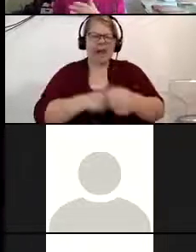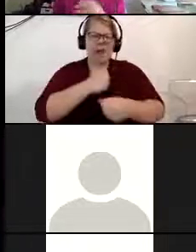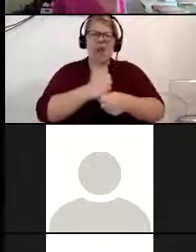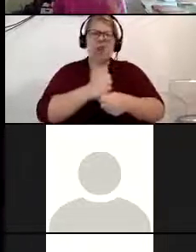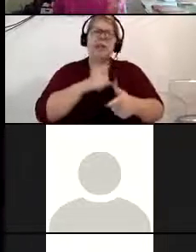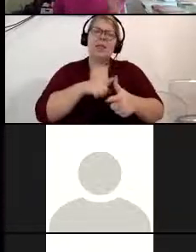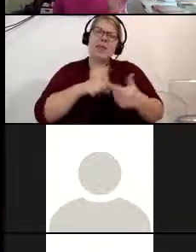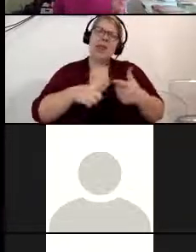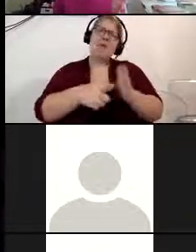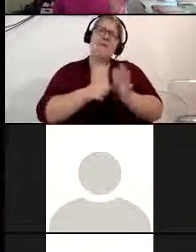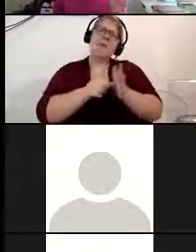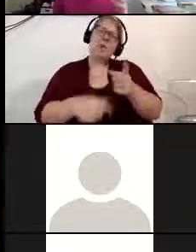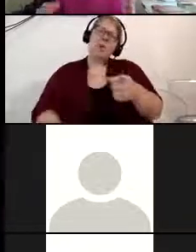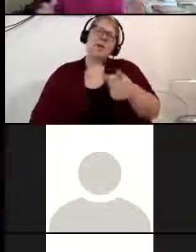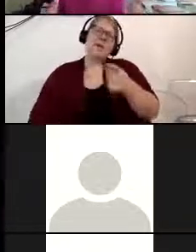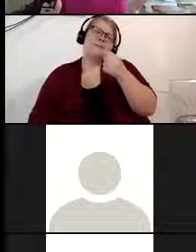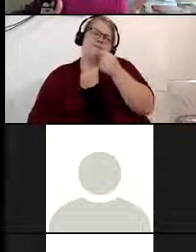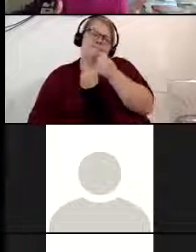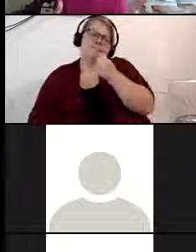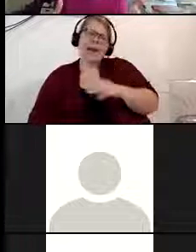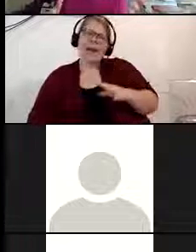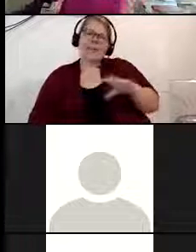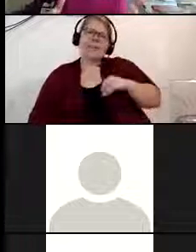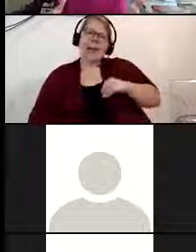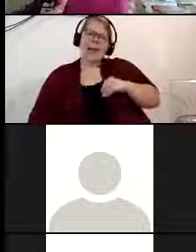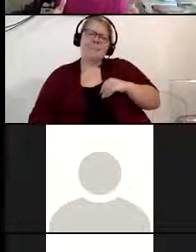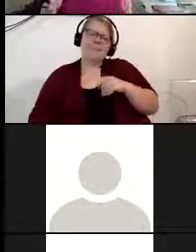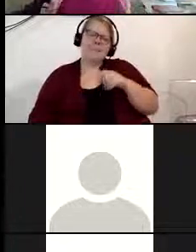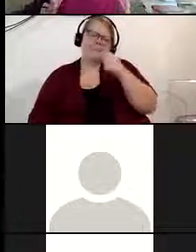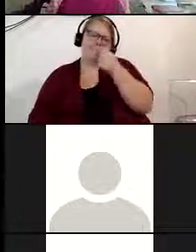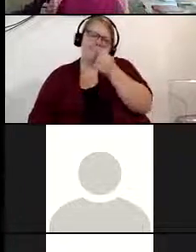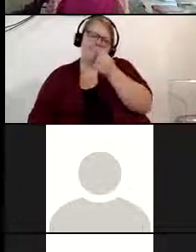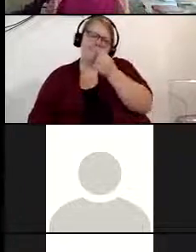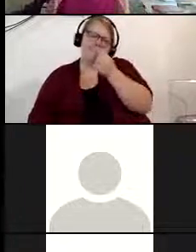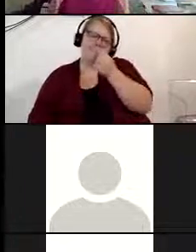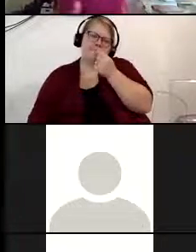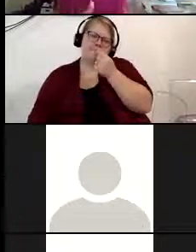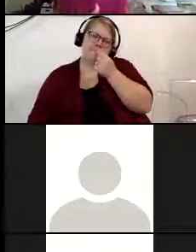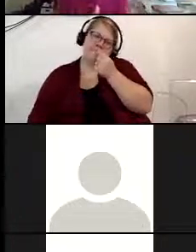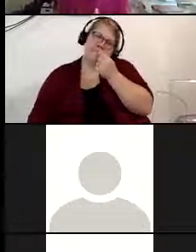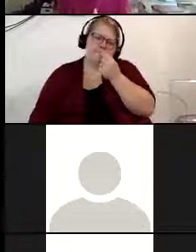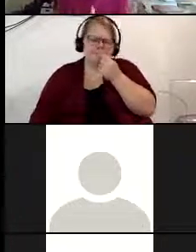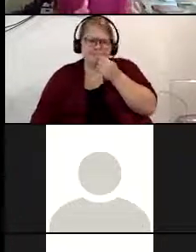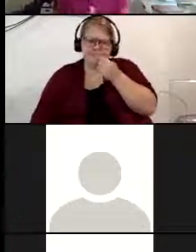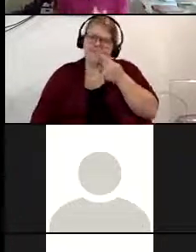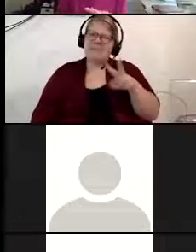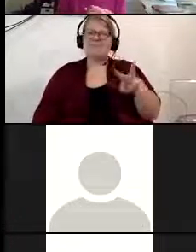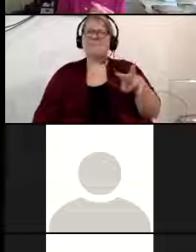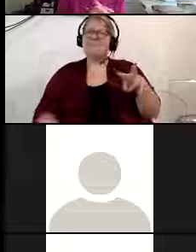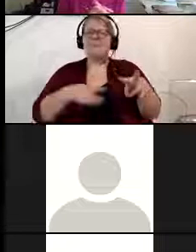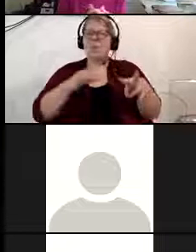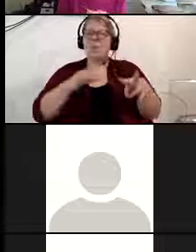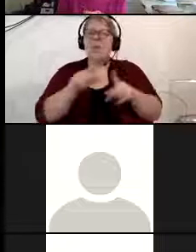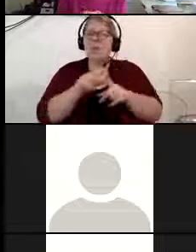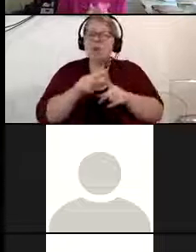reviewing that word accepts just hit me the wrong way. Harm